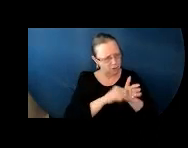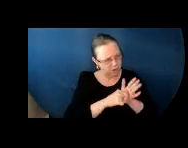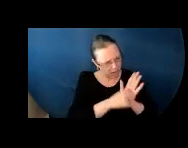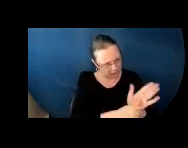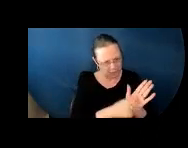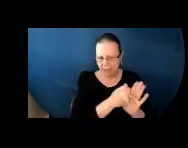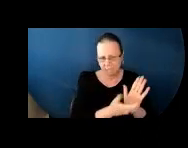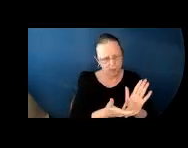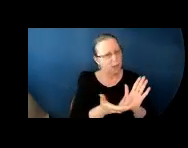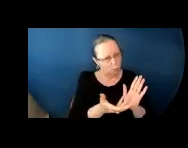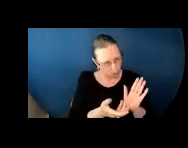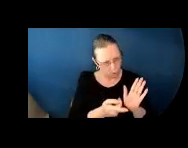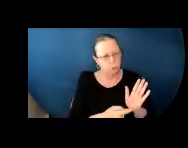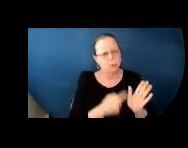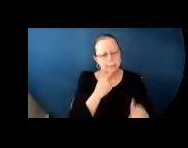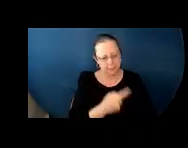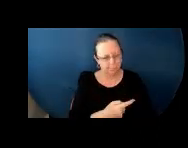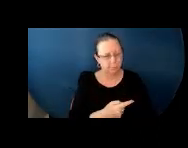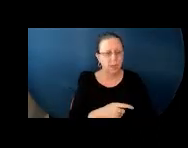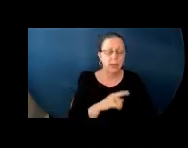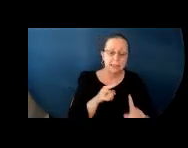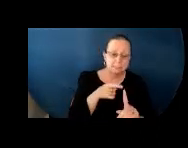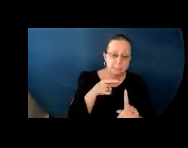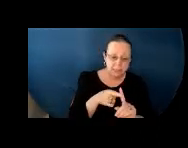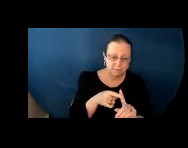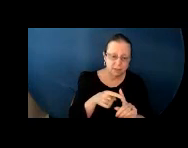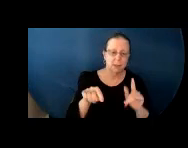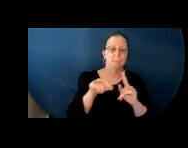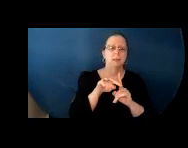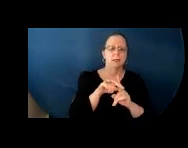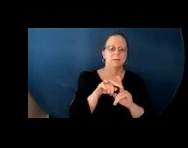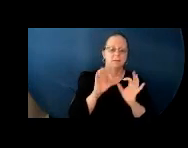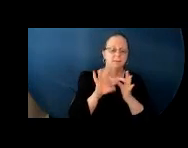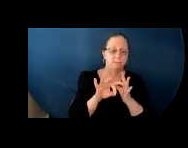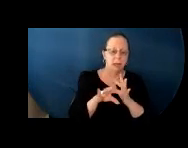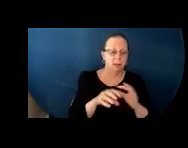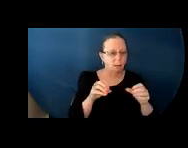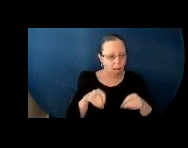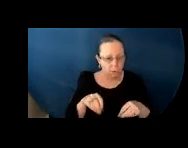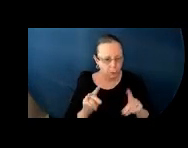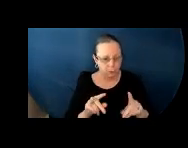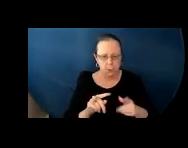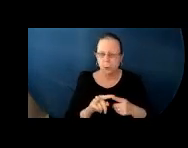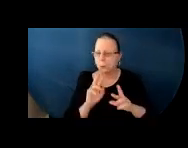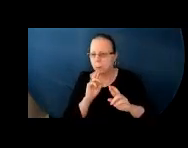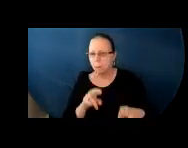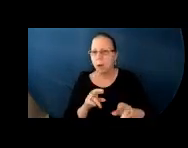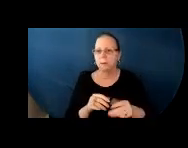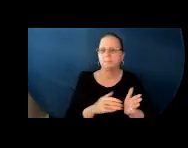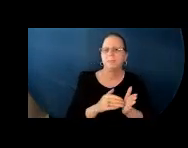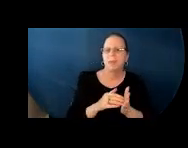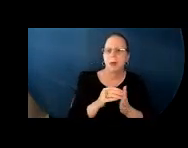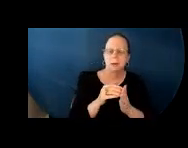highlight. Thank you, right? Specific positive feedback. Opportunities to respond. A lot of times